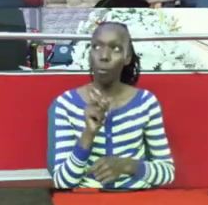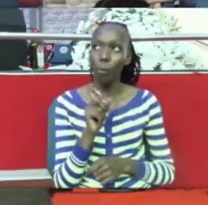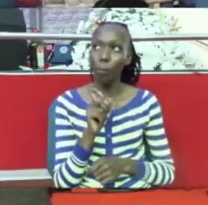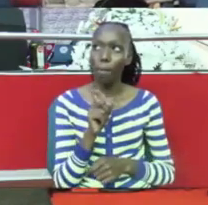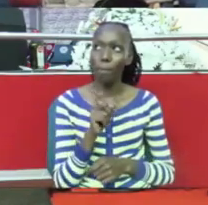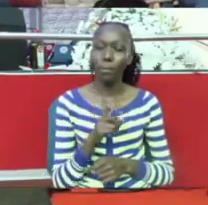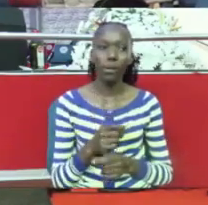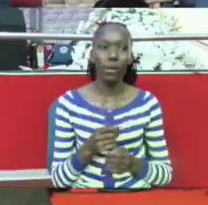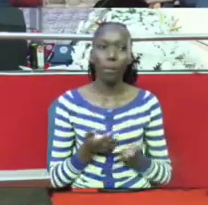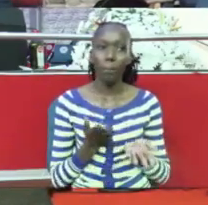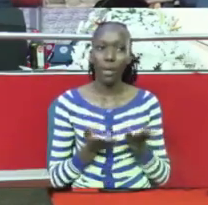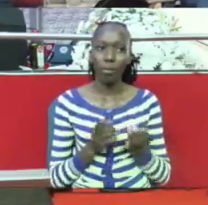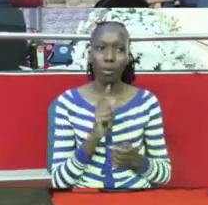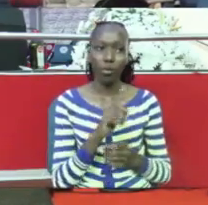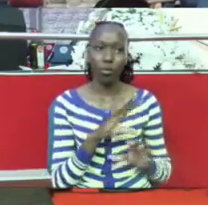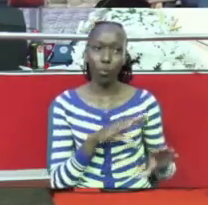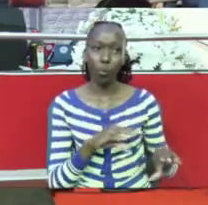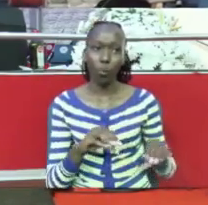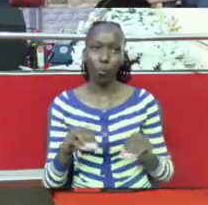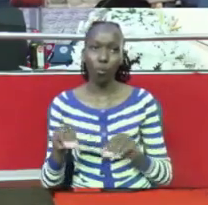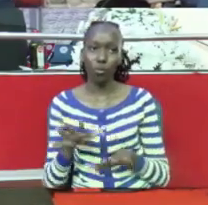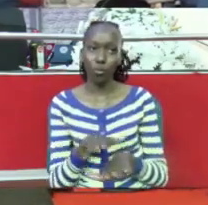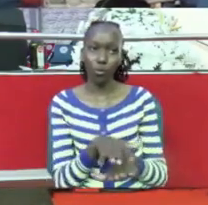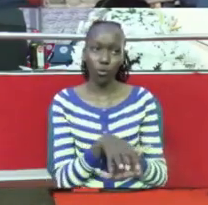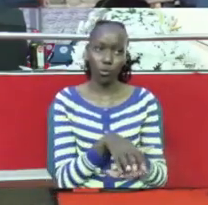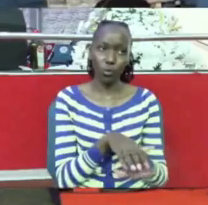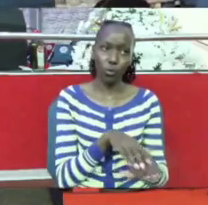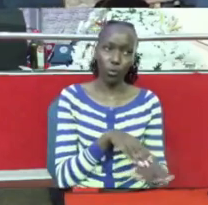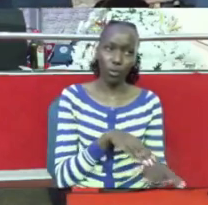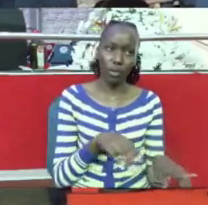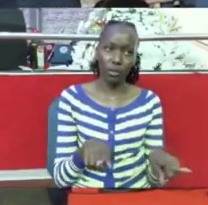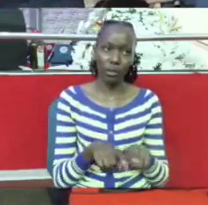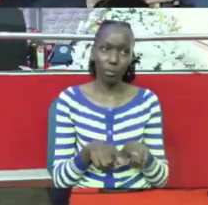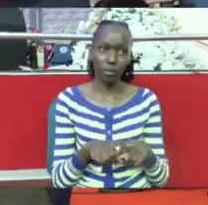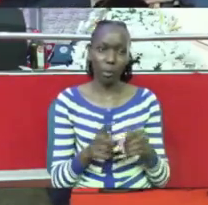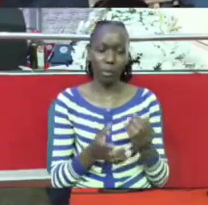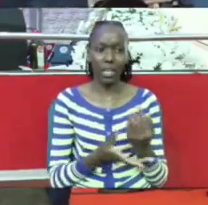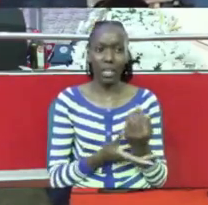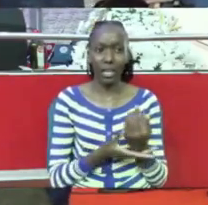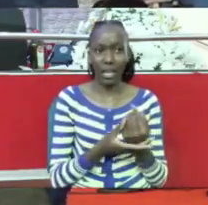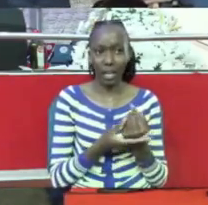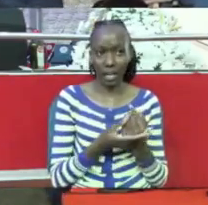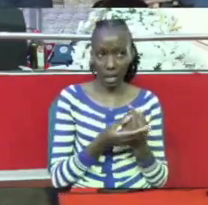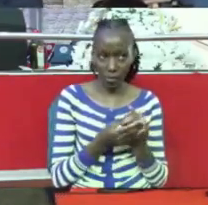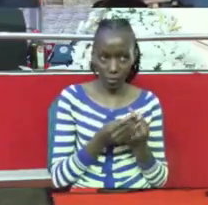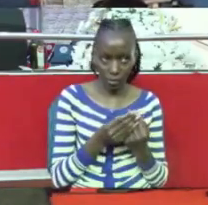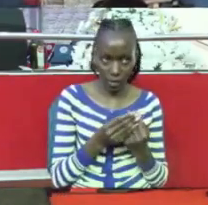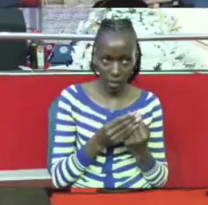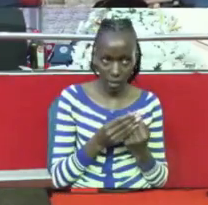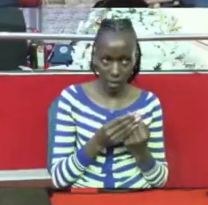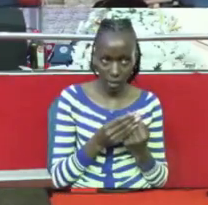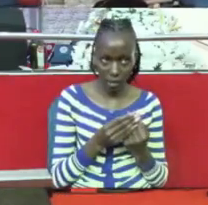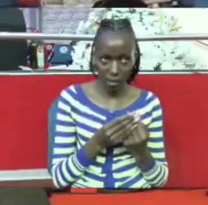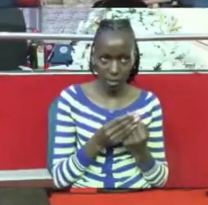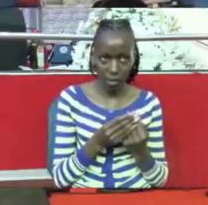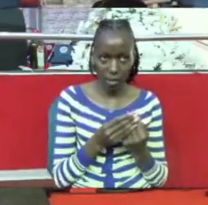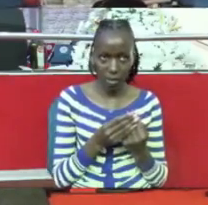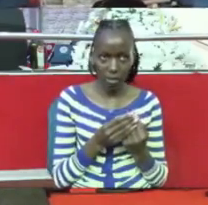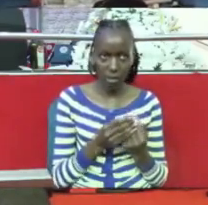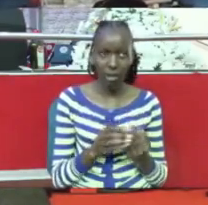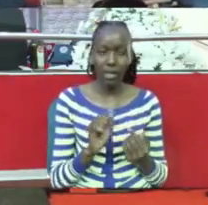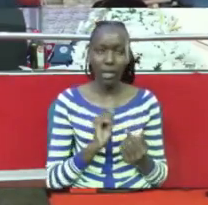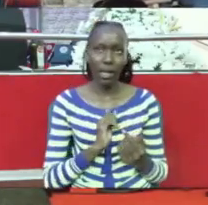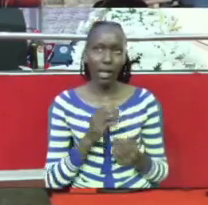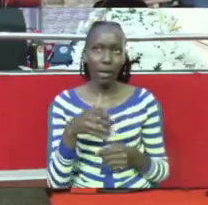and carefully in order to avoid being heard and noticed. Unatembea pole pole ili usitambulike usijulikane. I will help